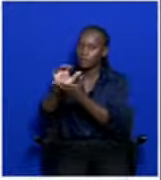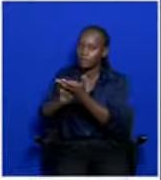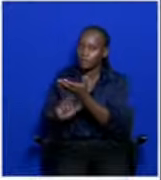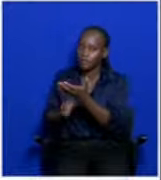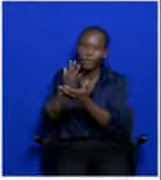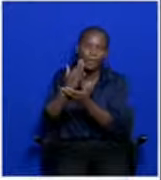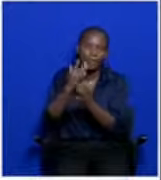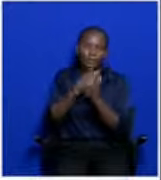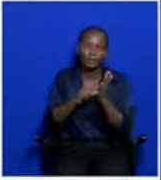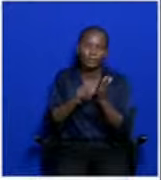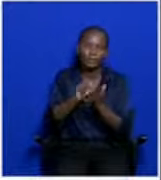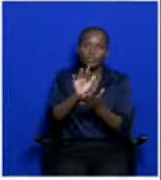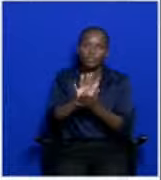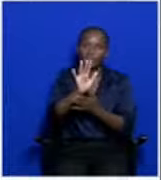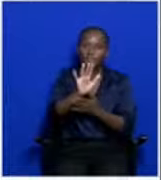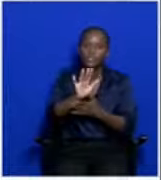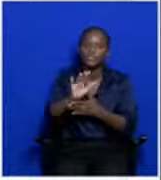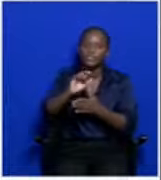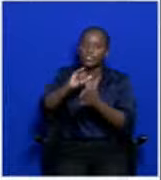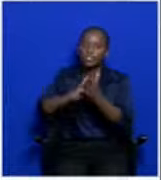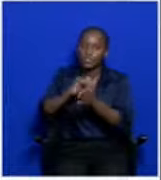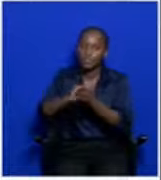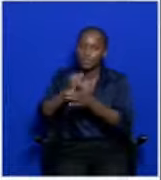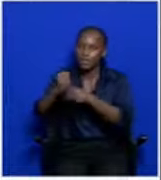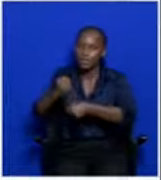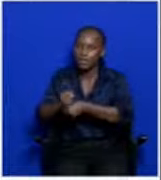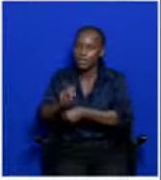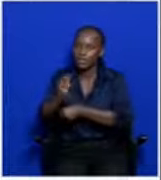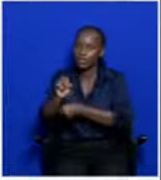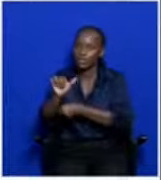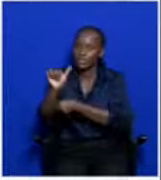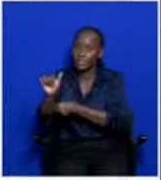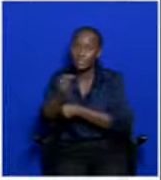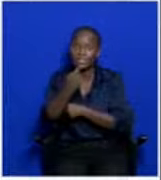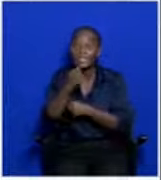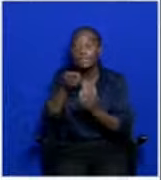Mkhwanazi at the scene. The statement is part of the docket. Right?